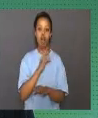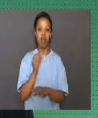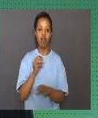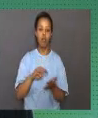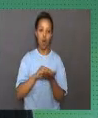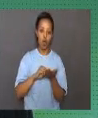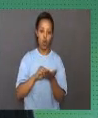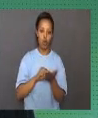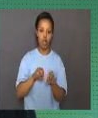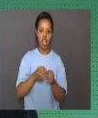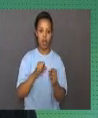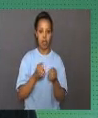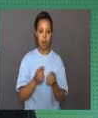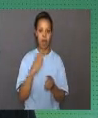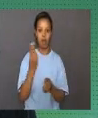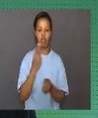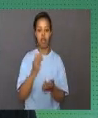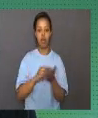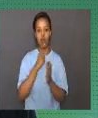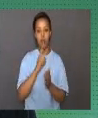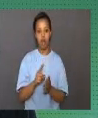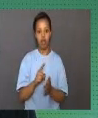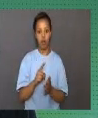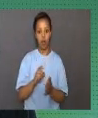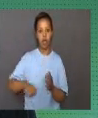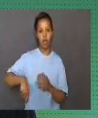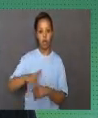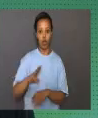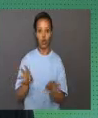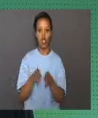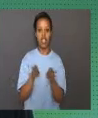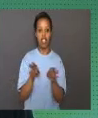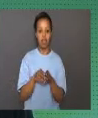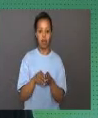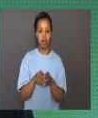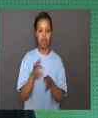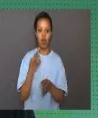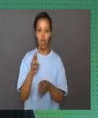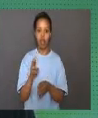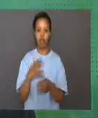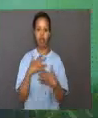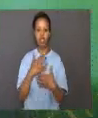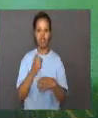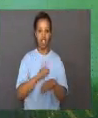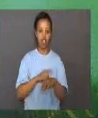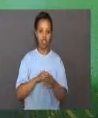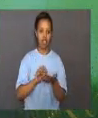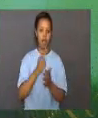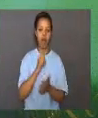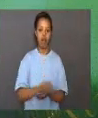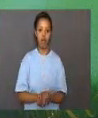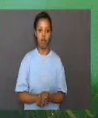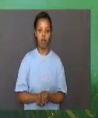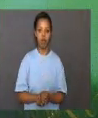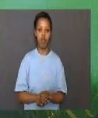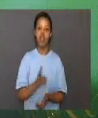molecules, which have been taken in by plants through transpiration. The